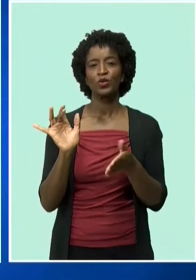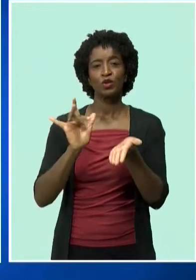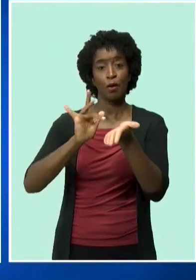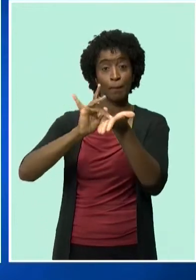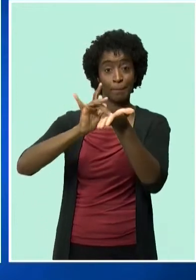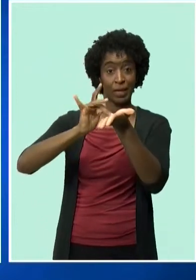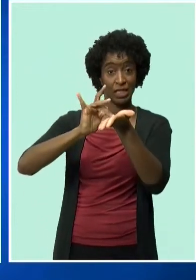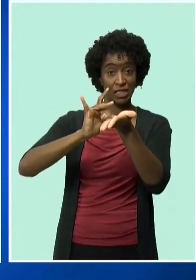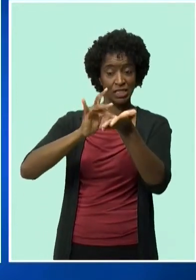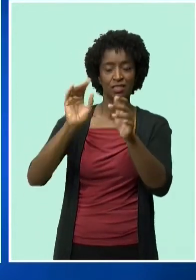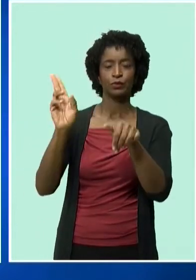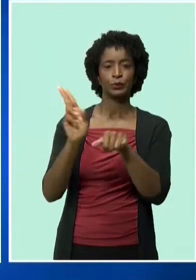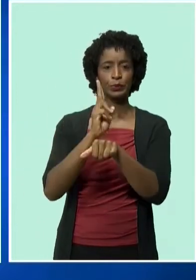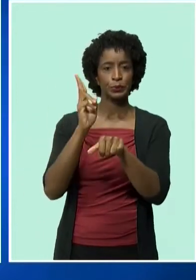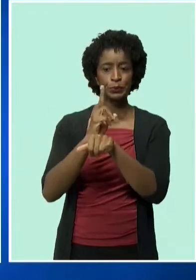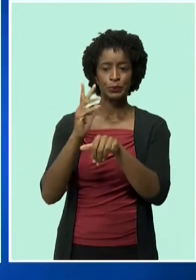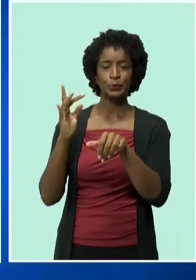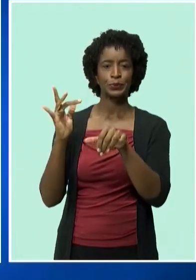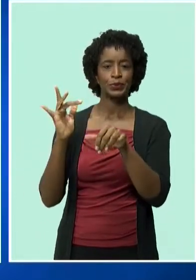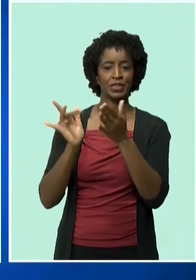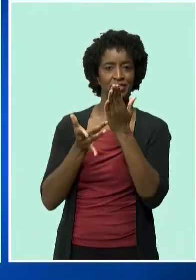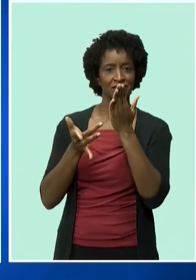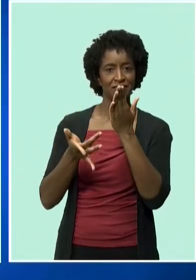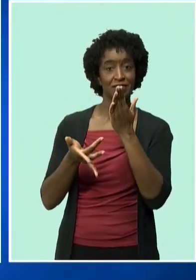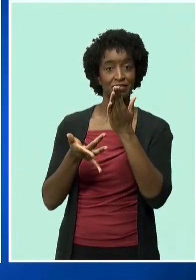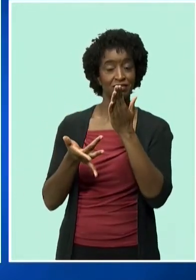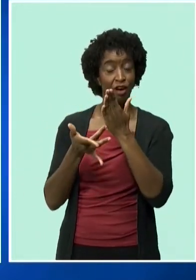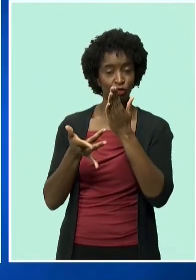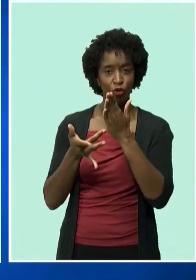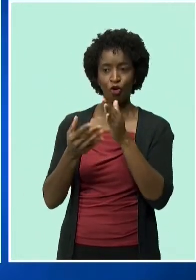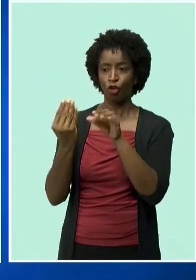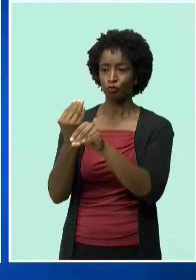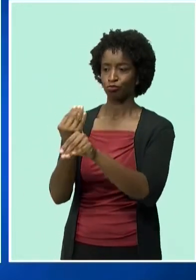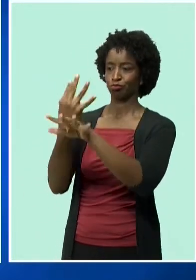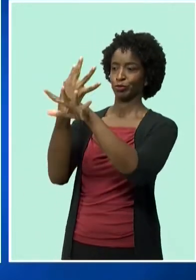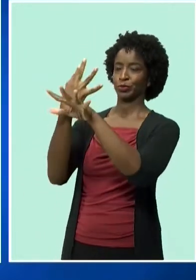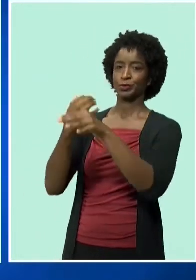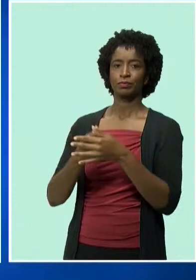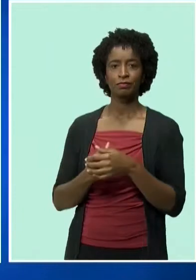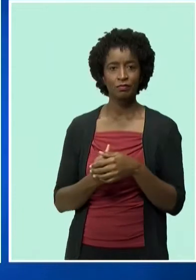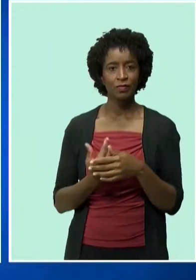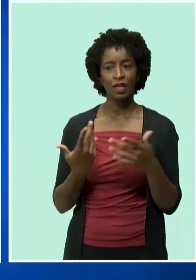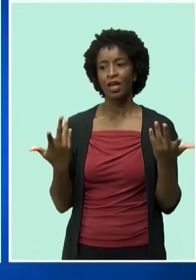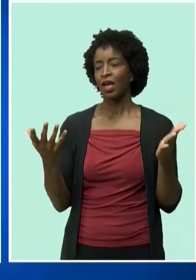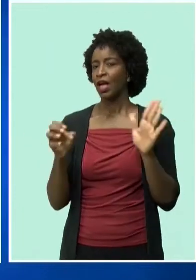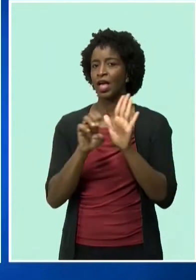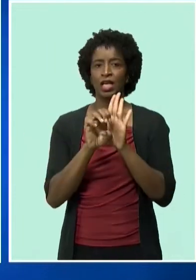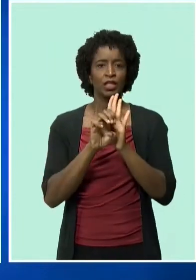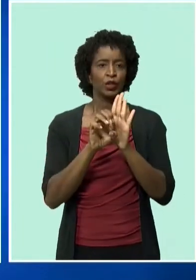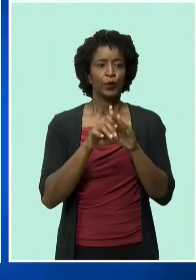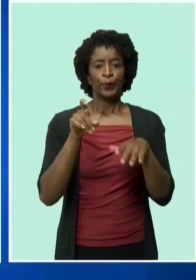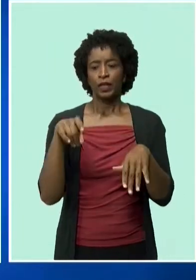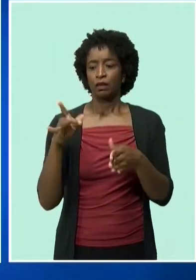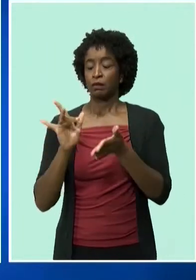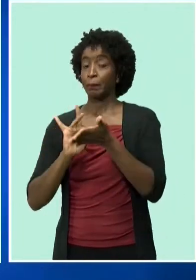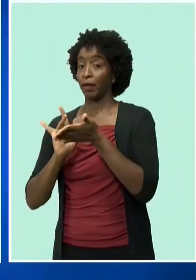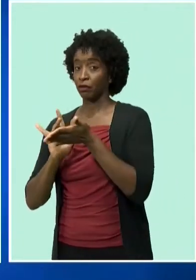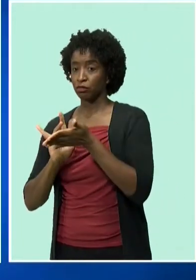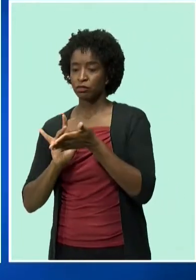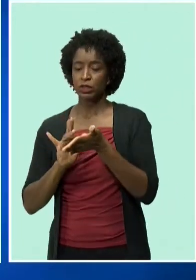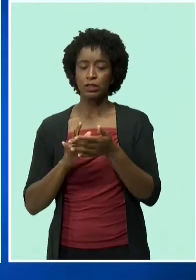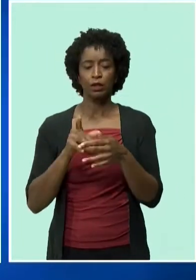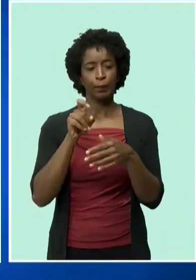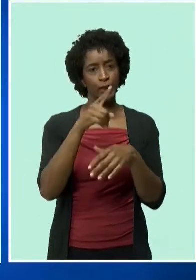have to be emerged that are more fit for purpose. For instance, the home delivery system of medication needs